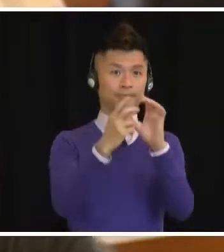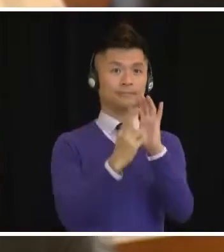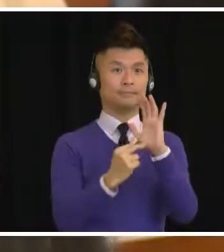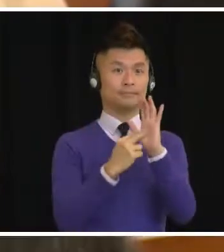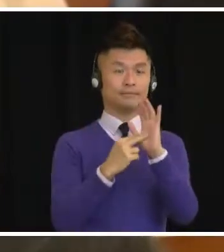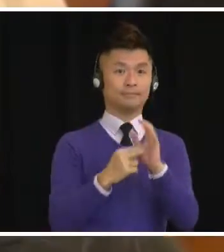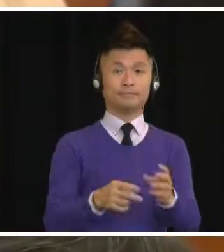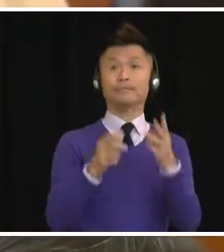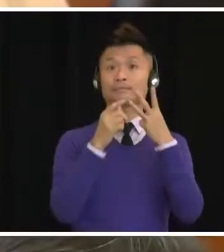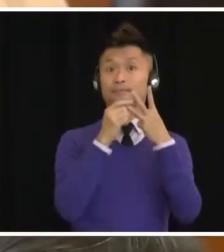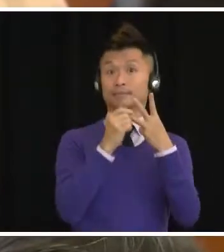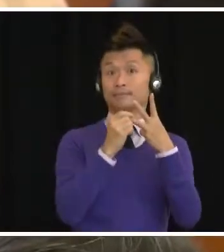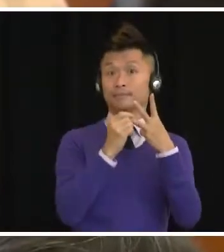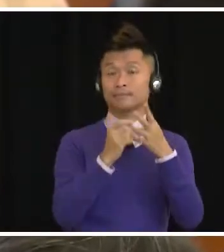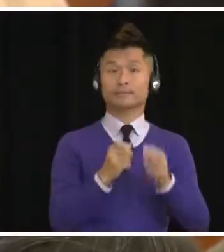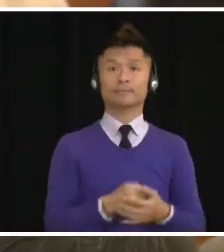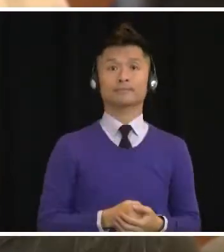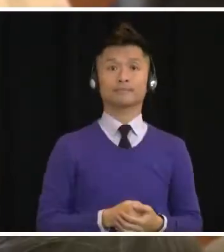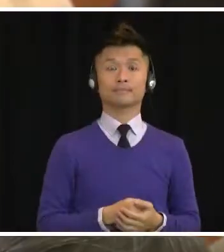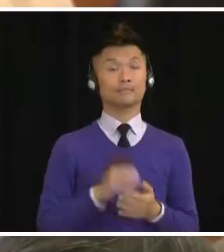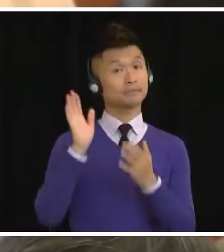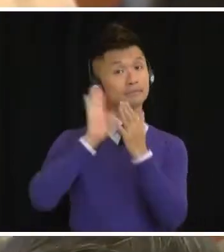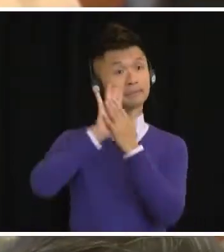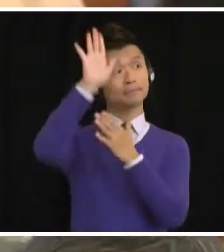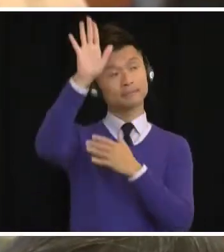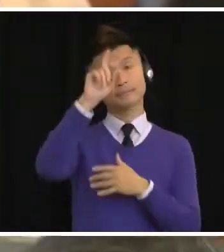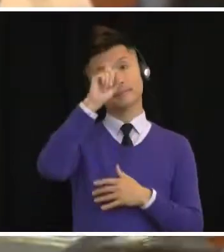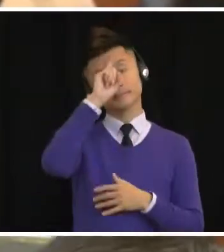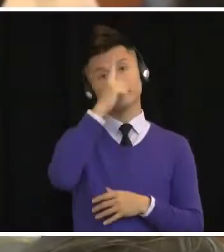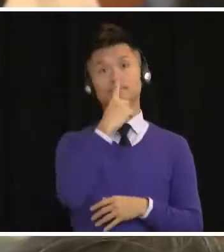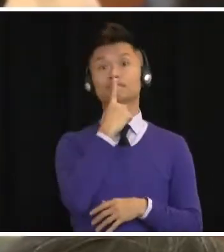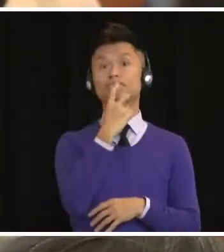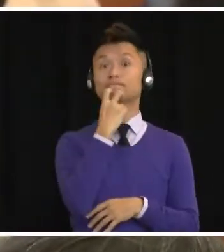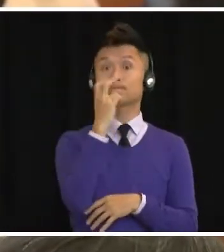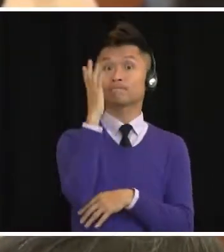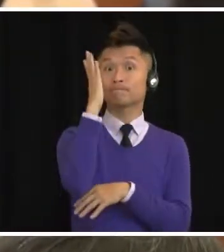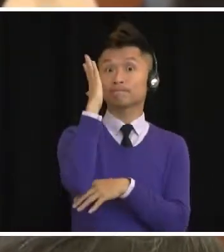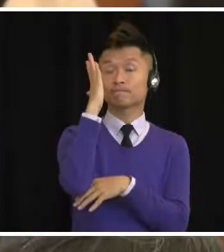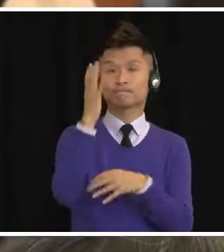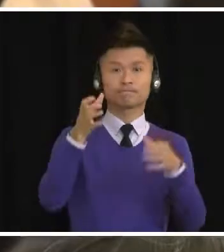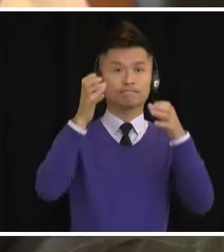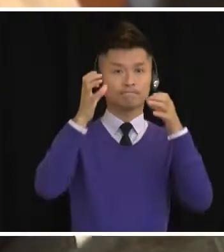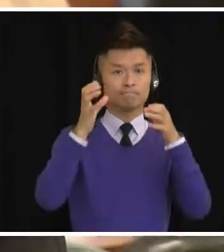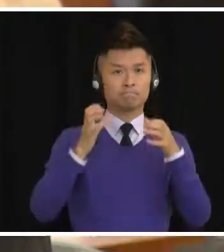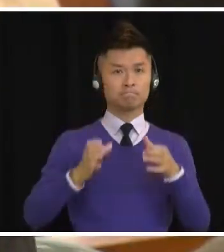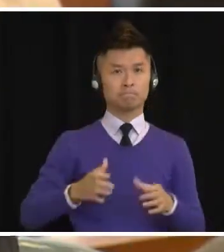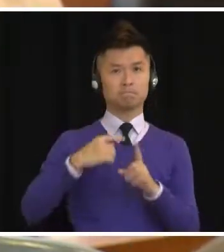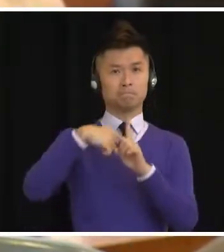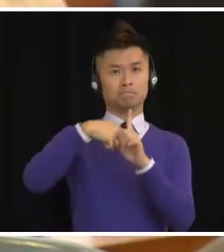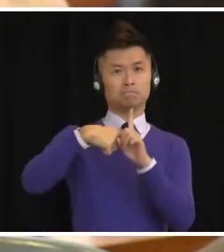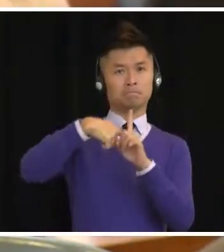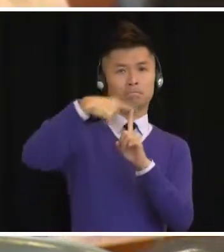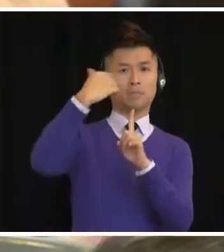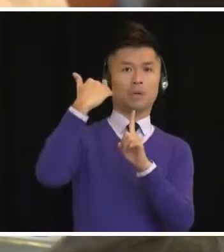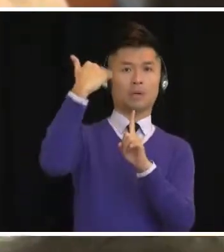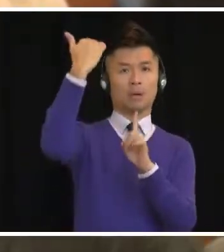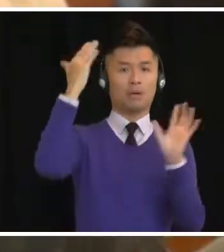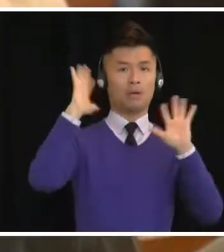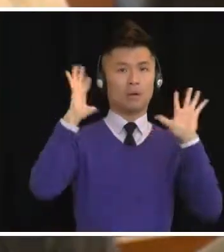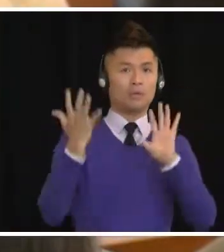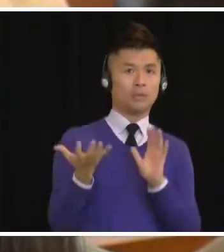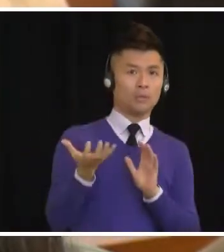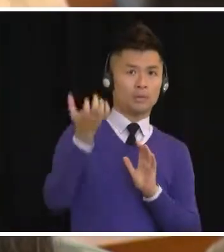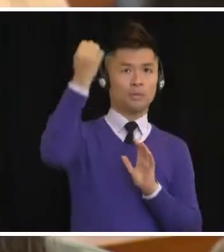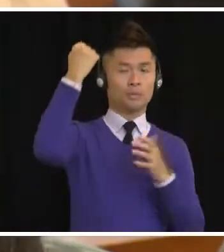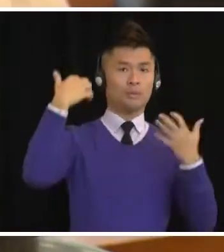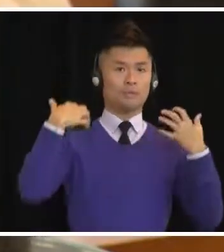and expenditure of city and county governments for children? And are